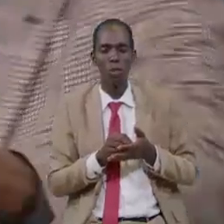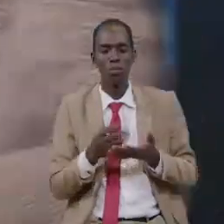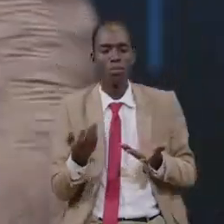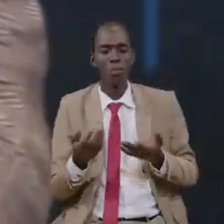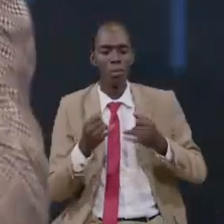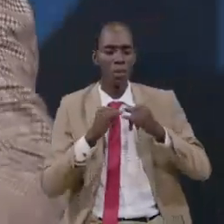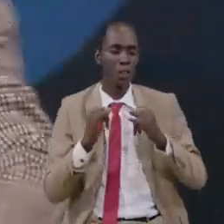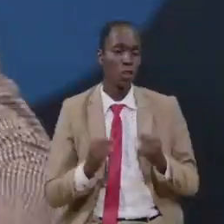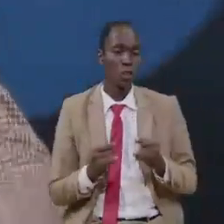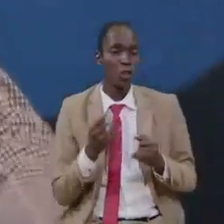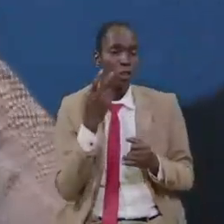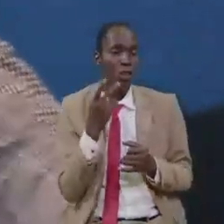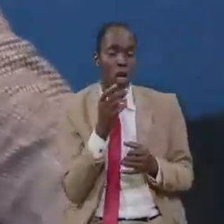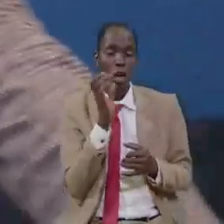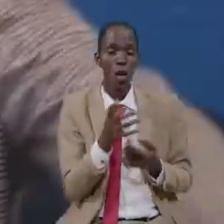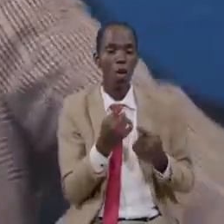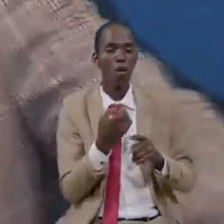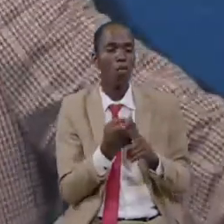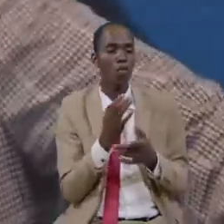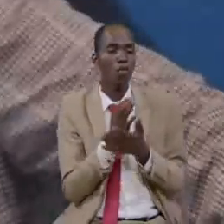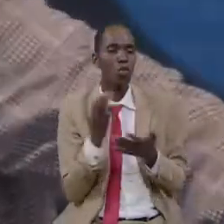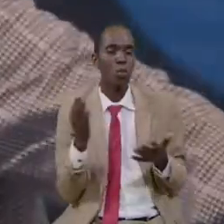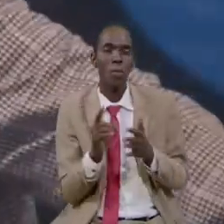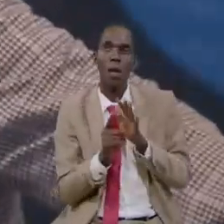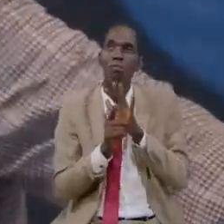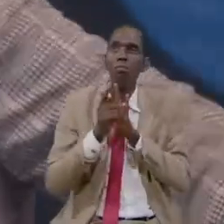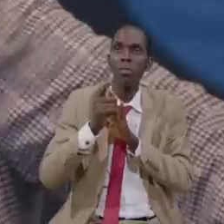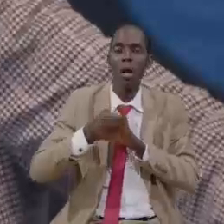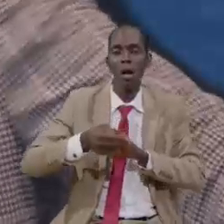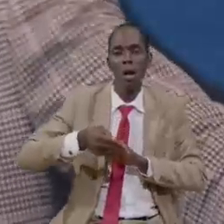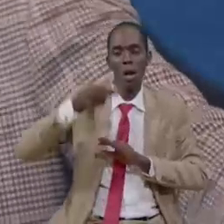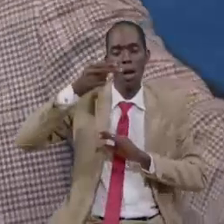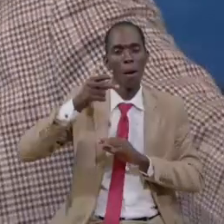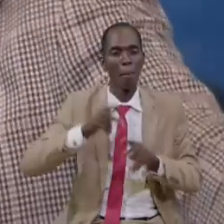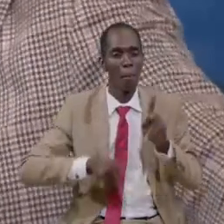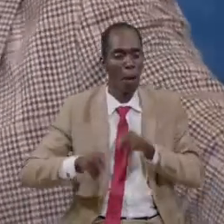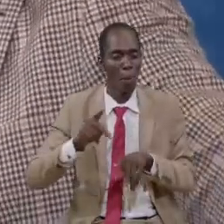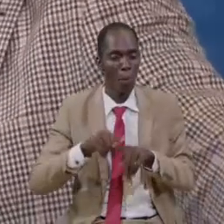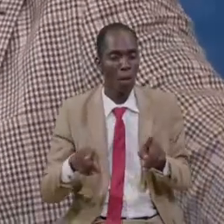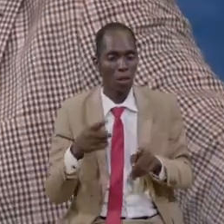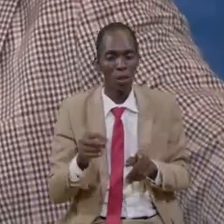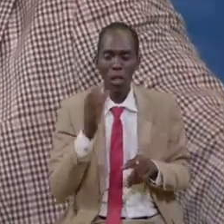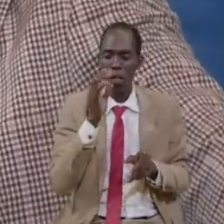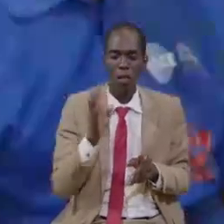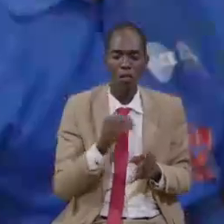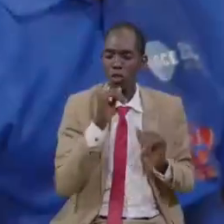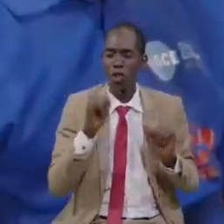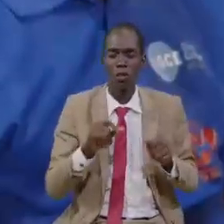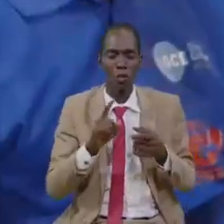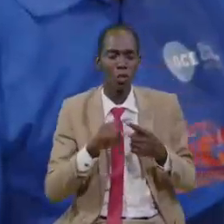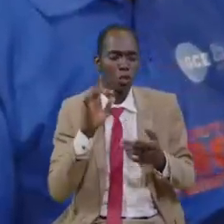tall people, high people, but the curse could not get to David. It will not get to